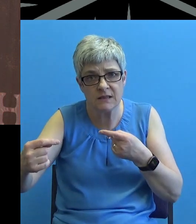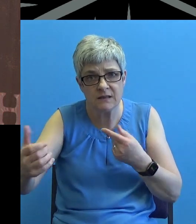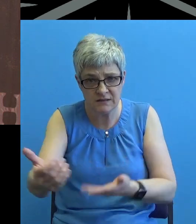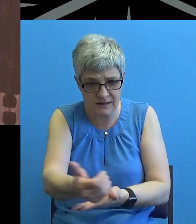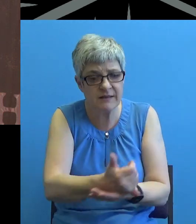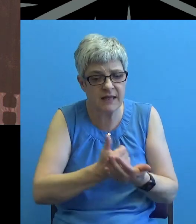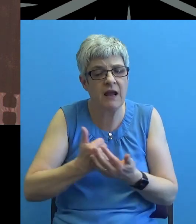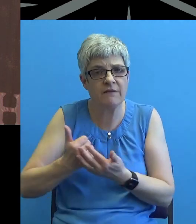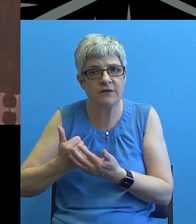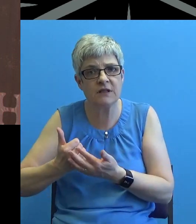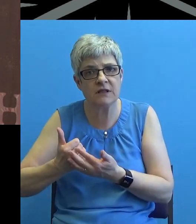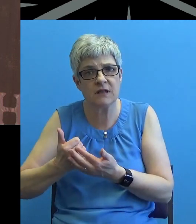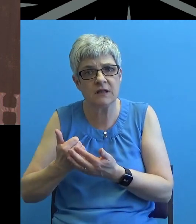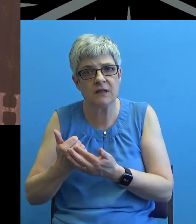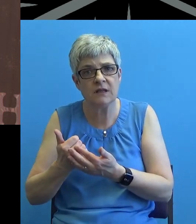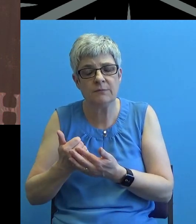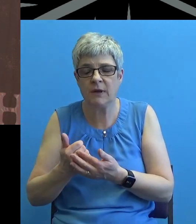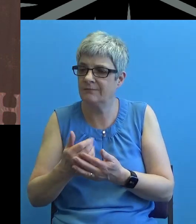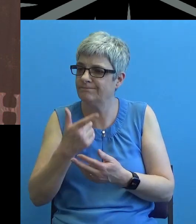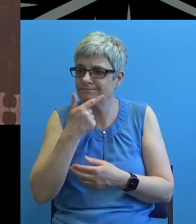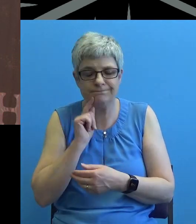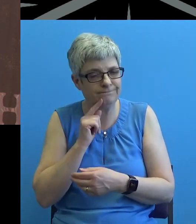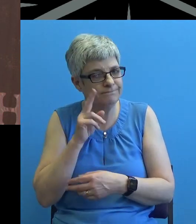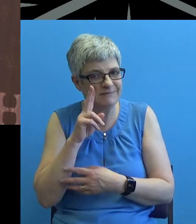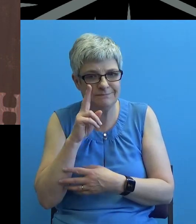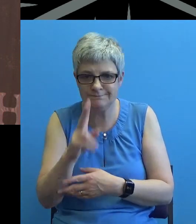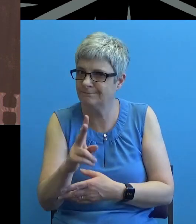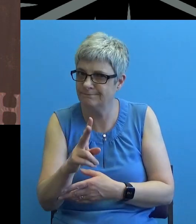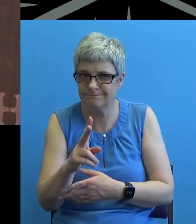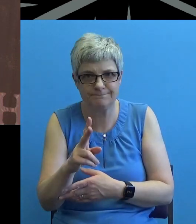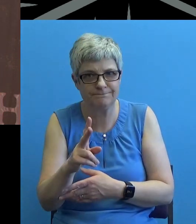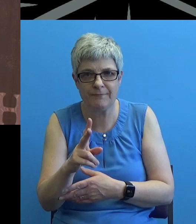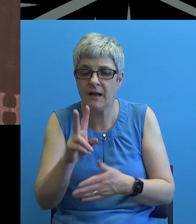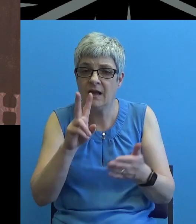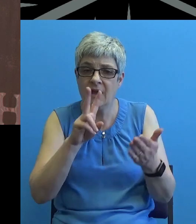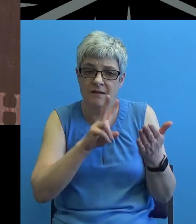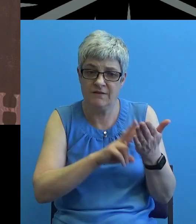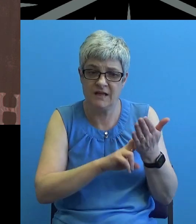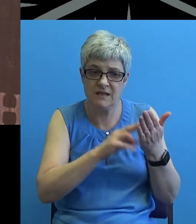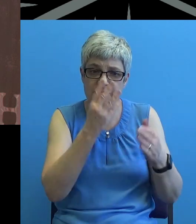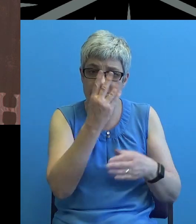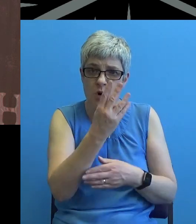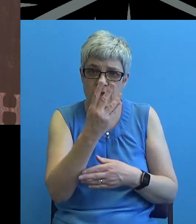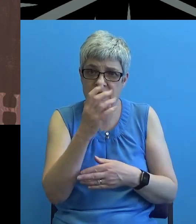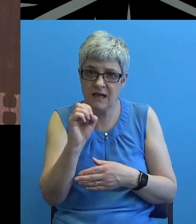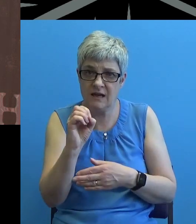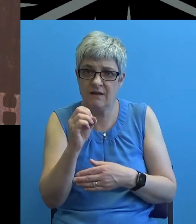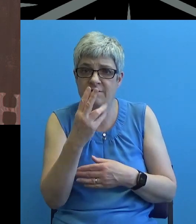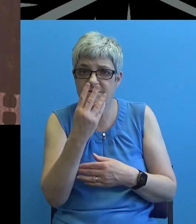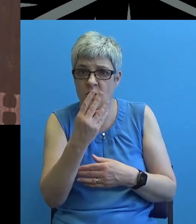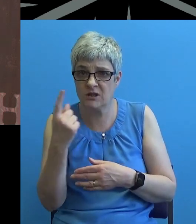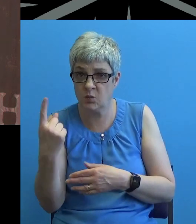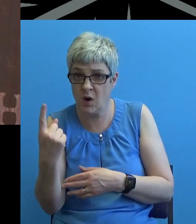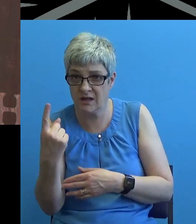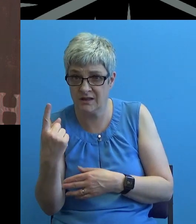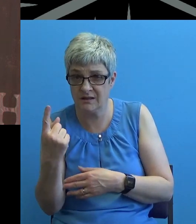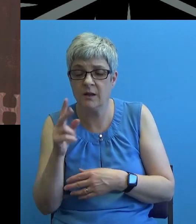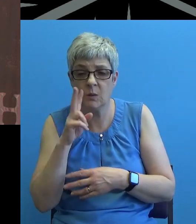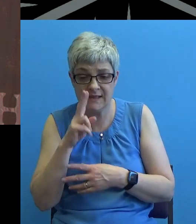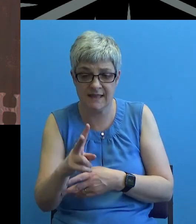But they just did not see it. And as we read into verses 40 and 41, we hear